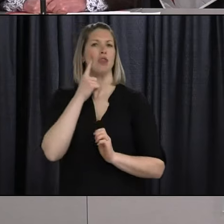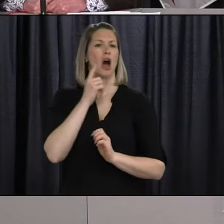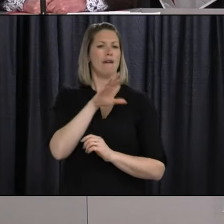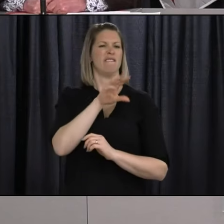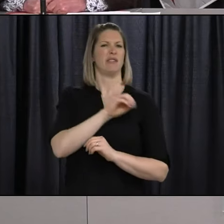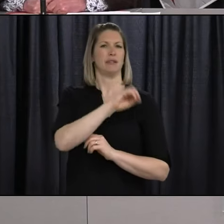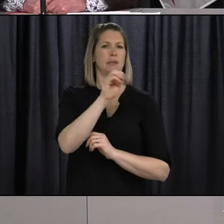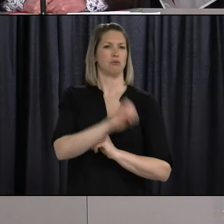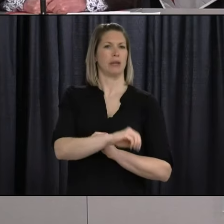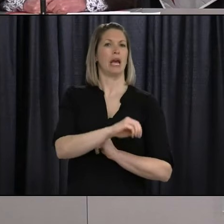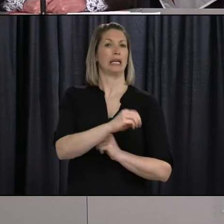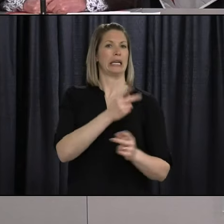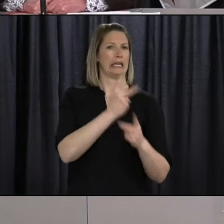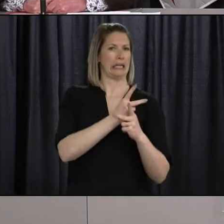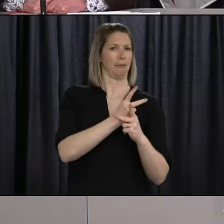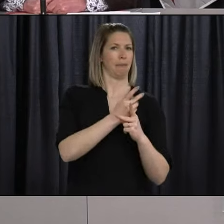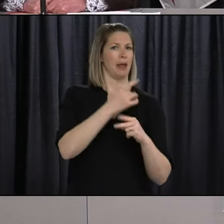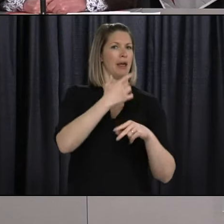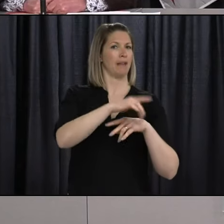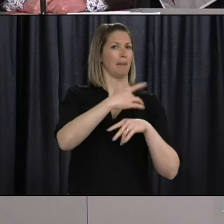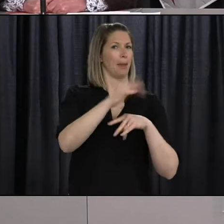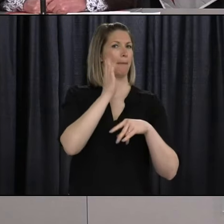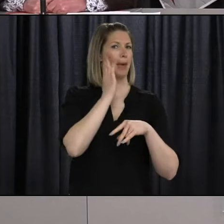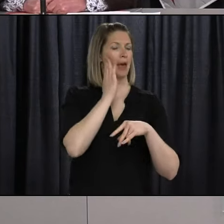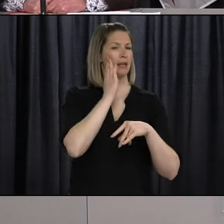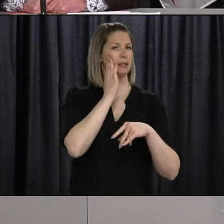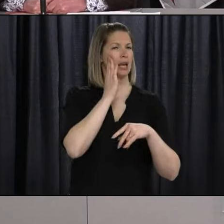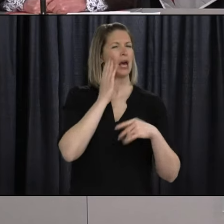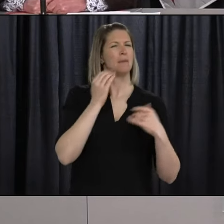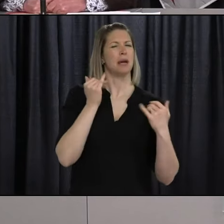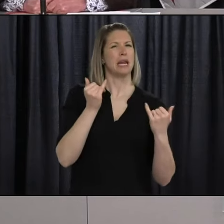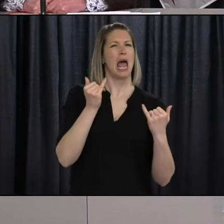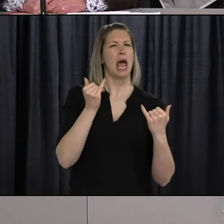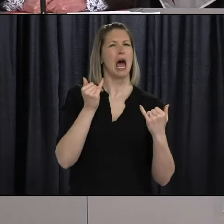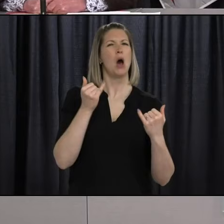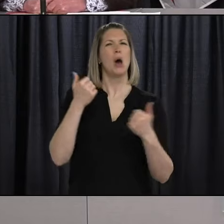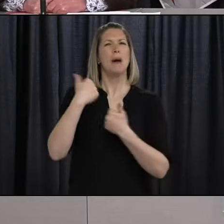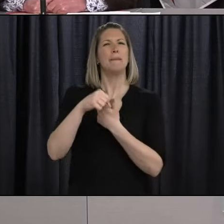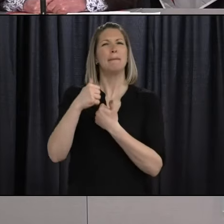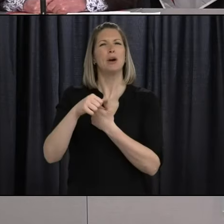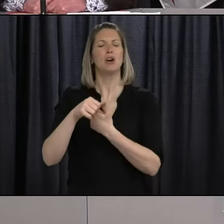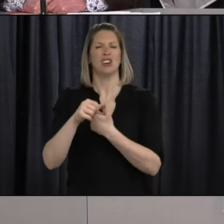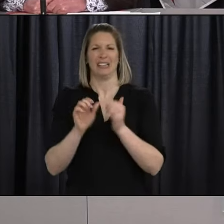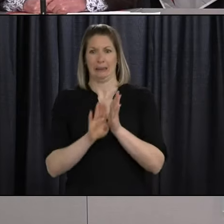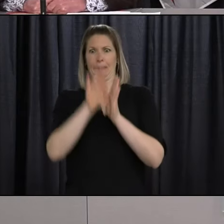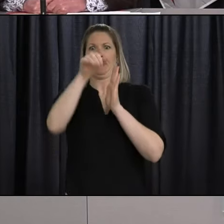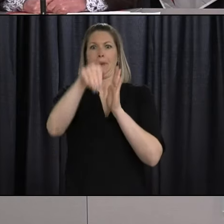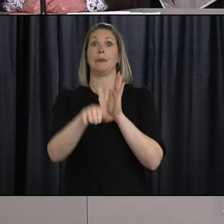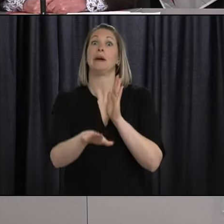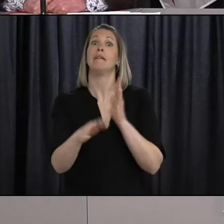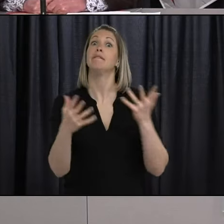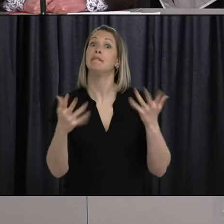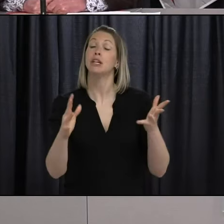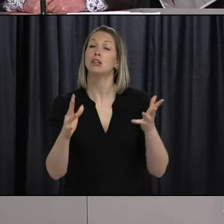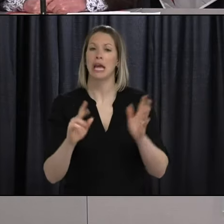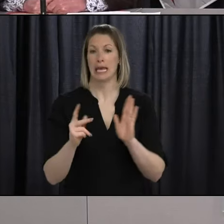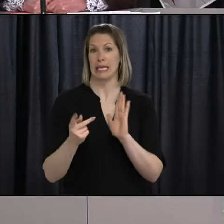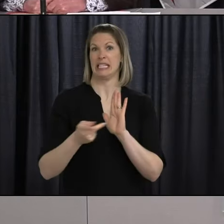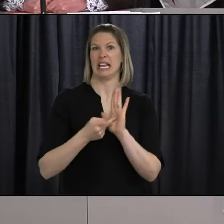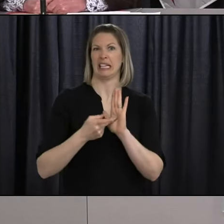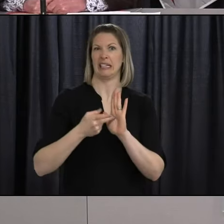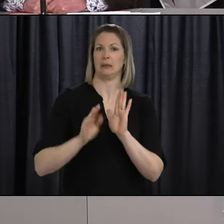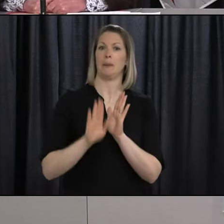capacity changed? In other words, are we, like, what does maintaining capacity look like as more procedures are permitted as of Monday and we